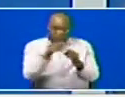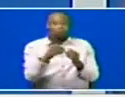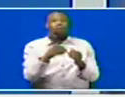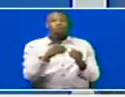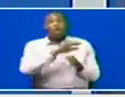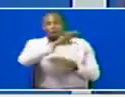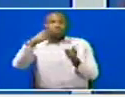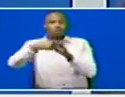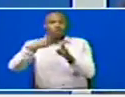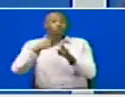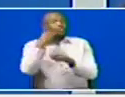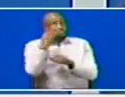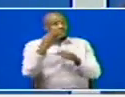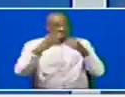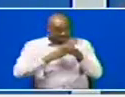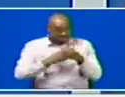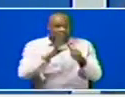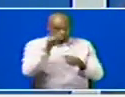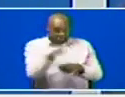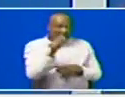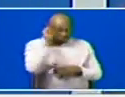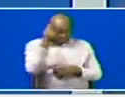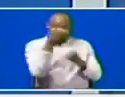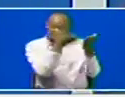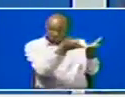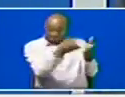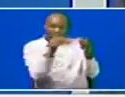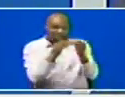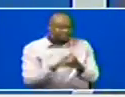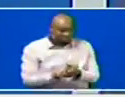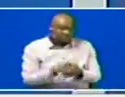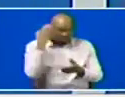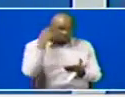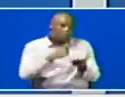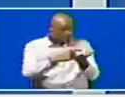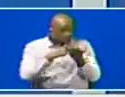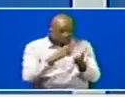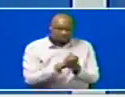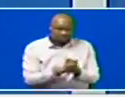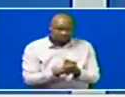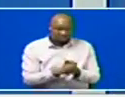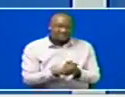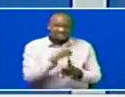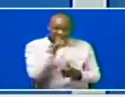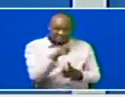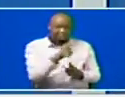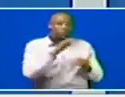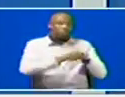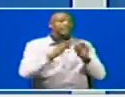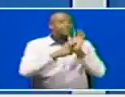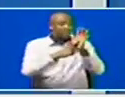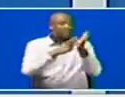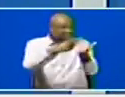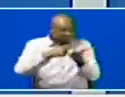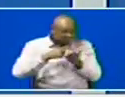there, right. Including the Archbishop of the Anglican Church of Kenya. Mm-hmm. It was a good example. The discussion